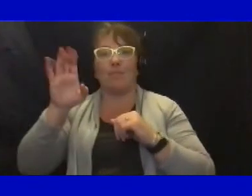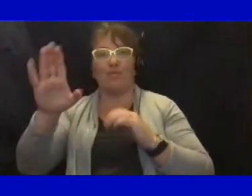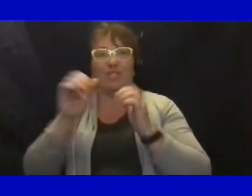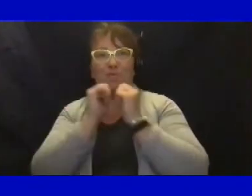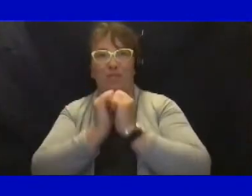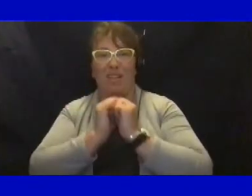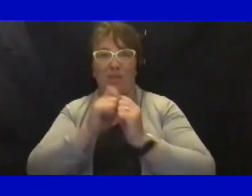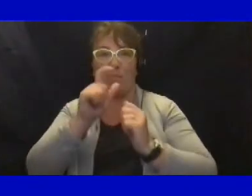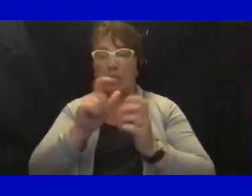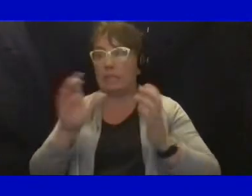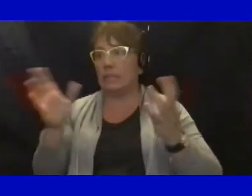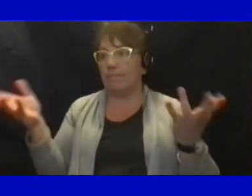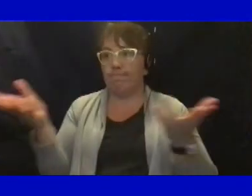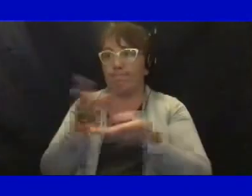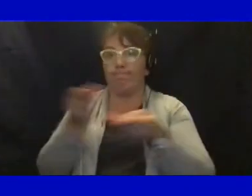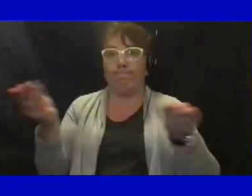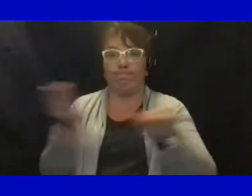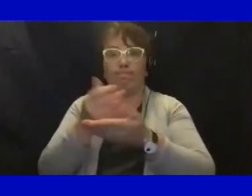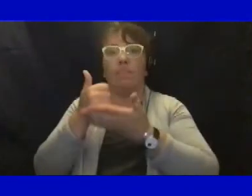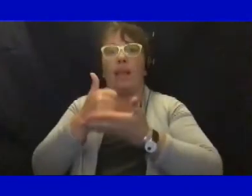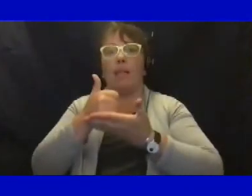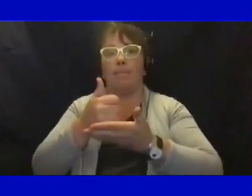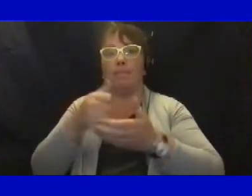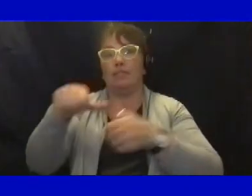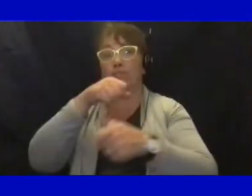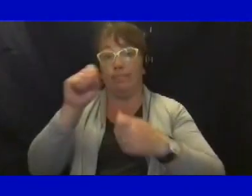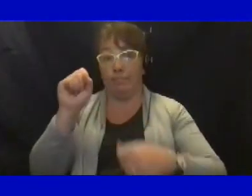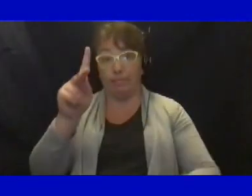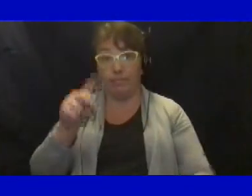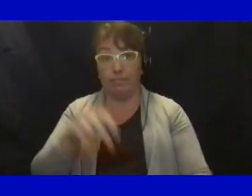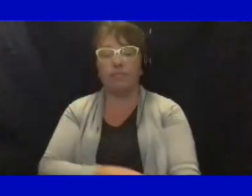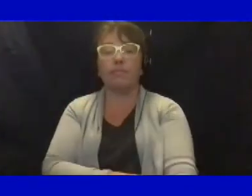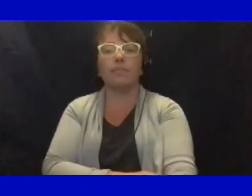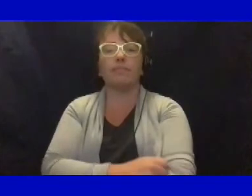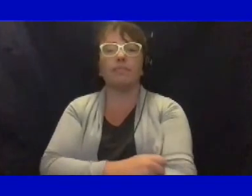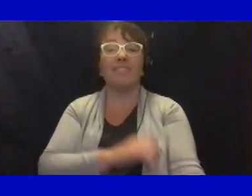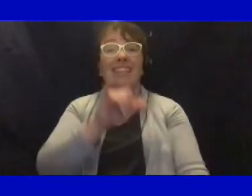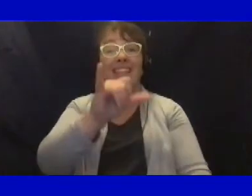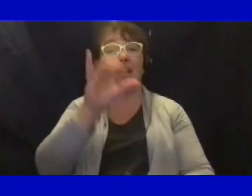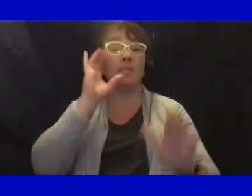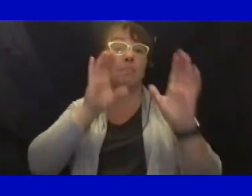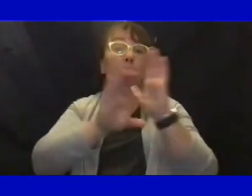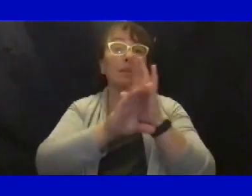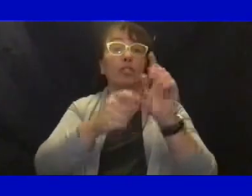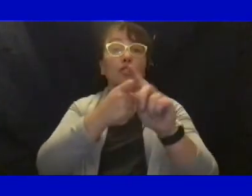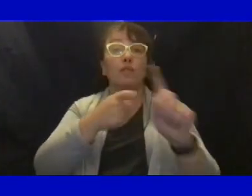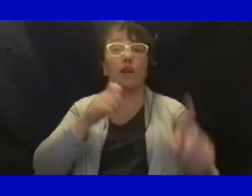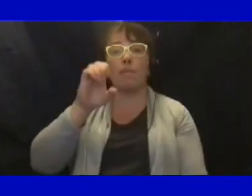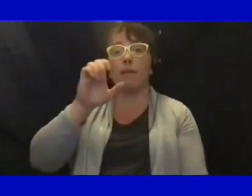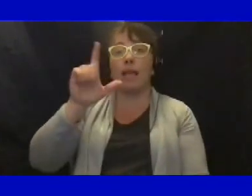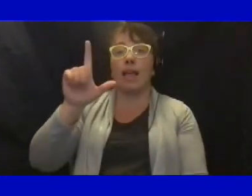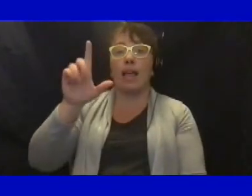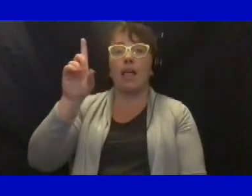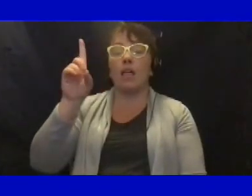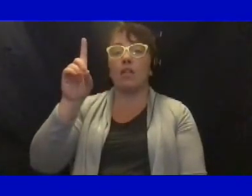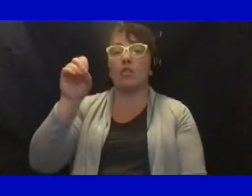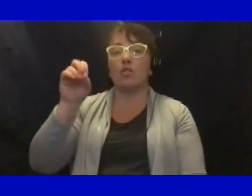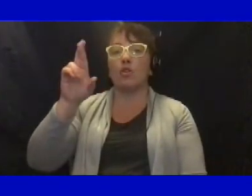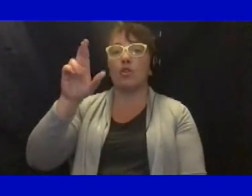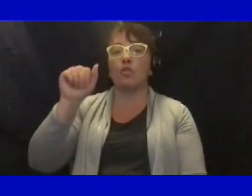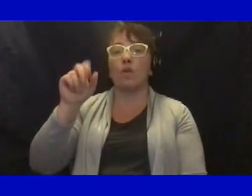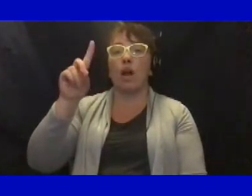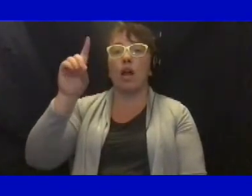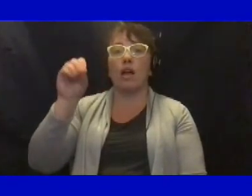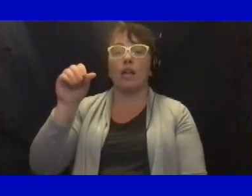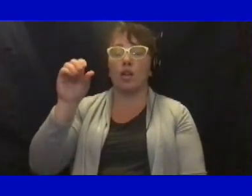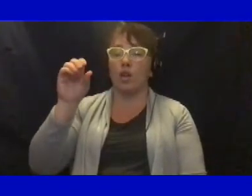This is what part of the Dorado fire looks like. Huge mountain range. Yucaipa Ridge, completely